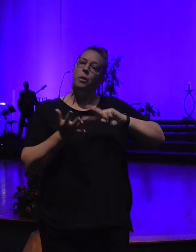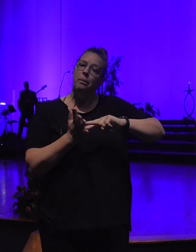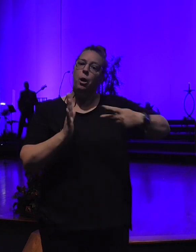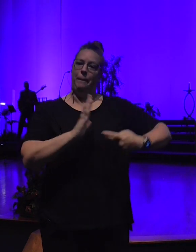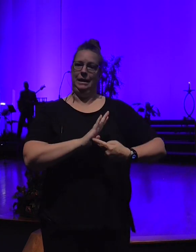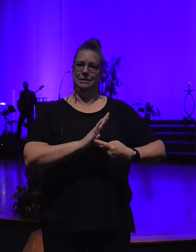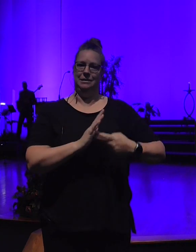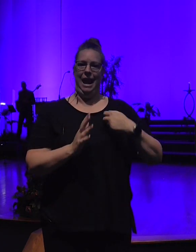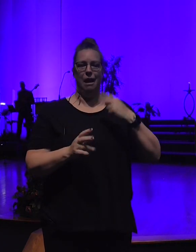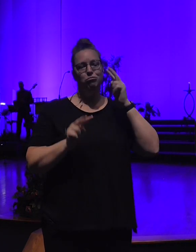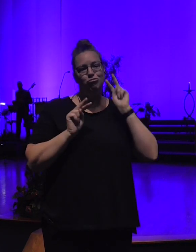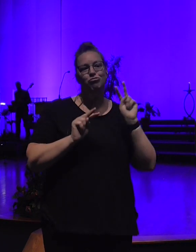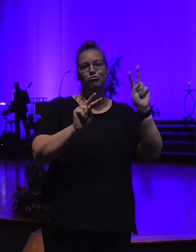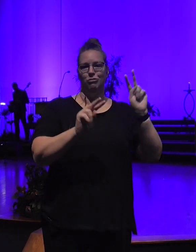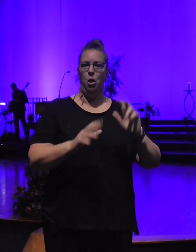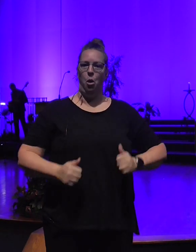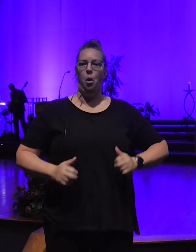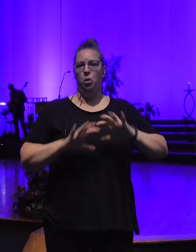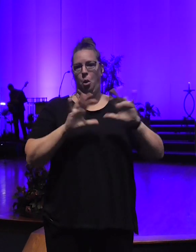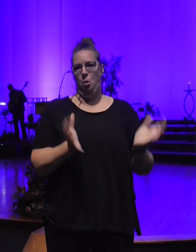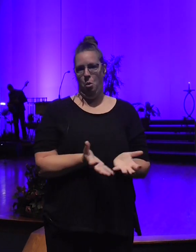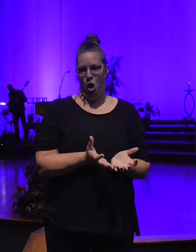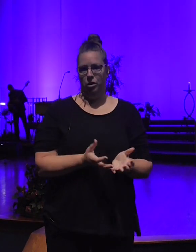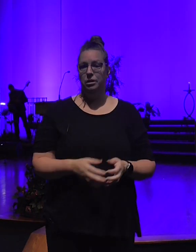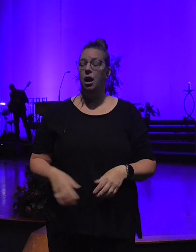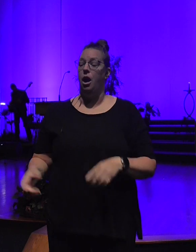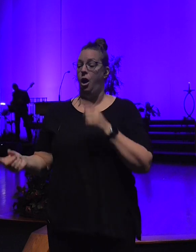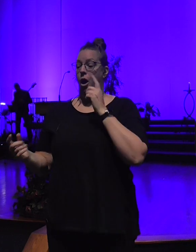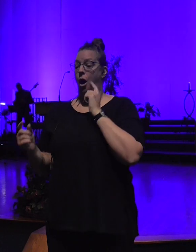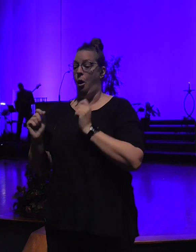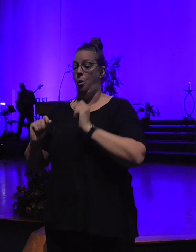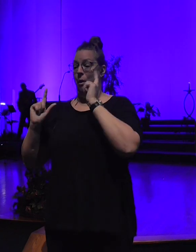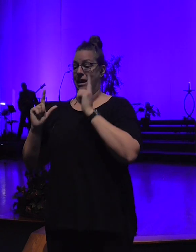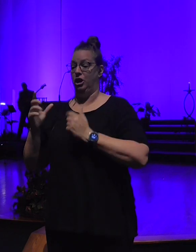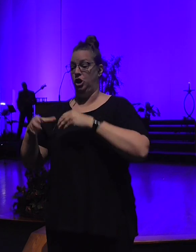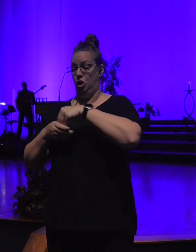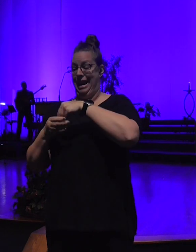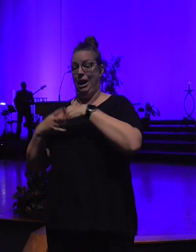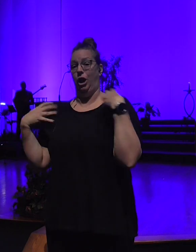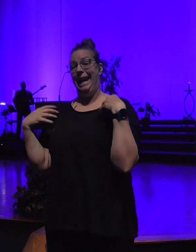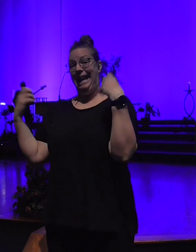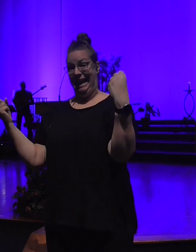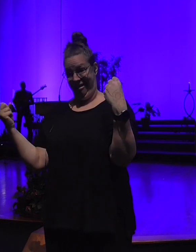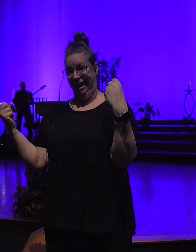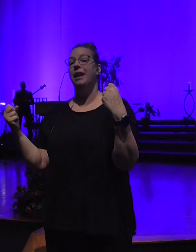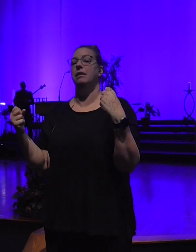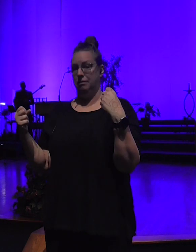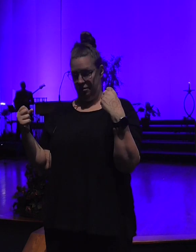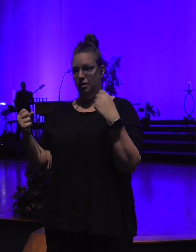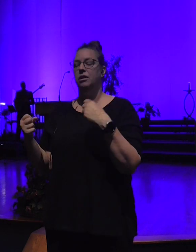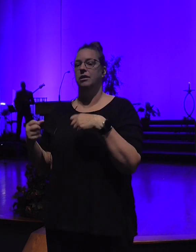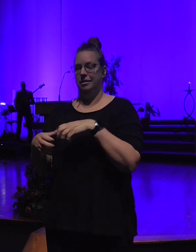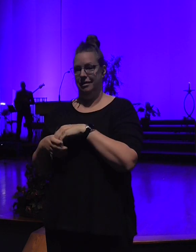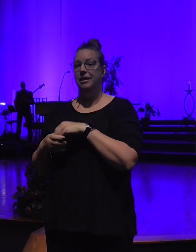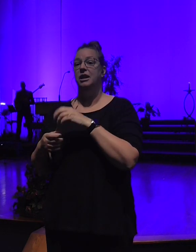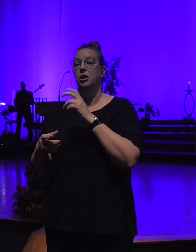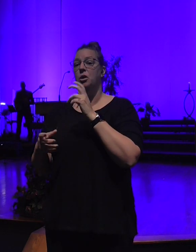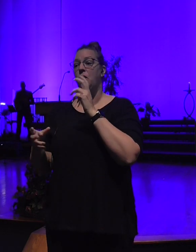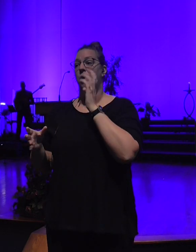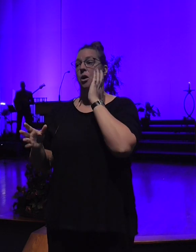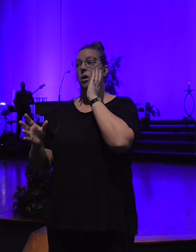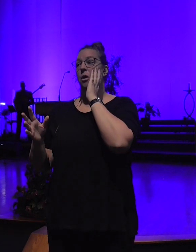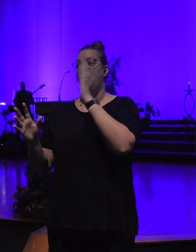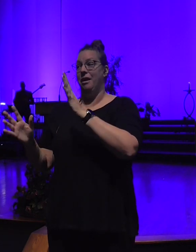we live in. An Awaken Your Inner Healer with Reverend K creates a safe container to nurture innate healing abilities to address physical, mental,